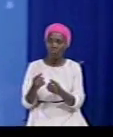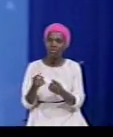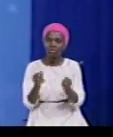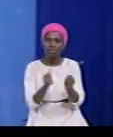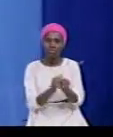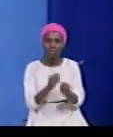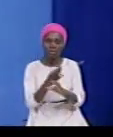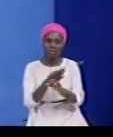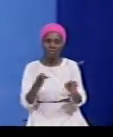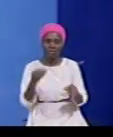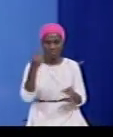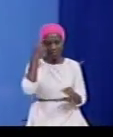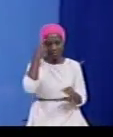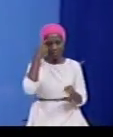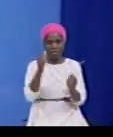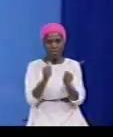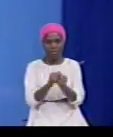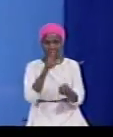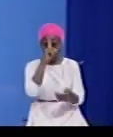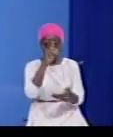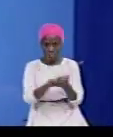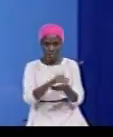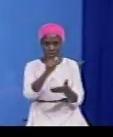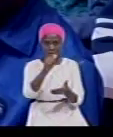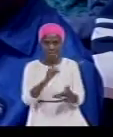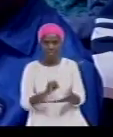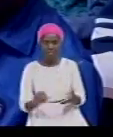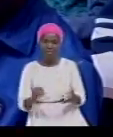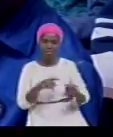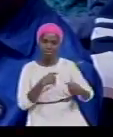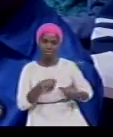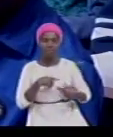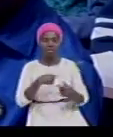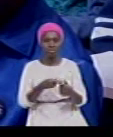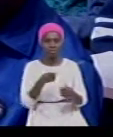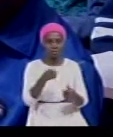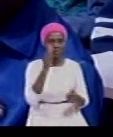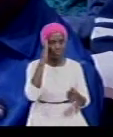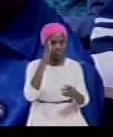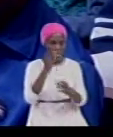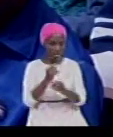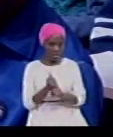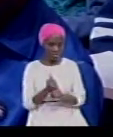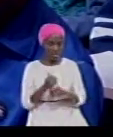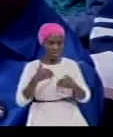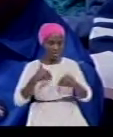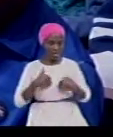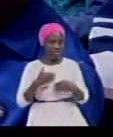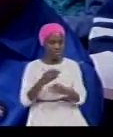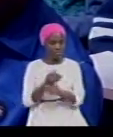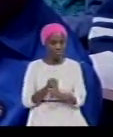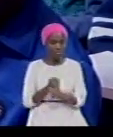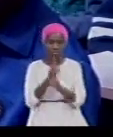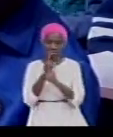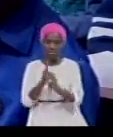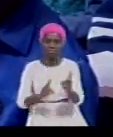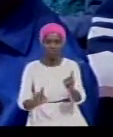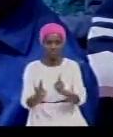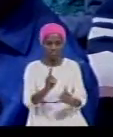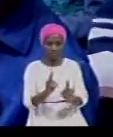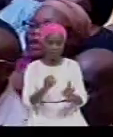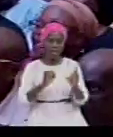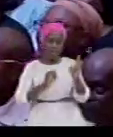a believing heart, you will have an answer. I will have an